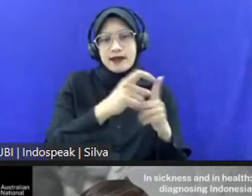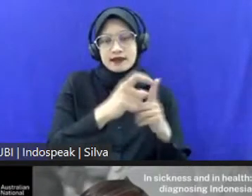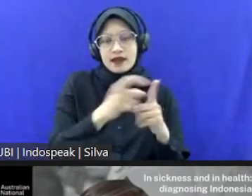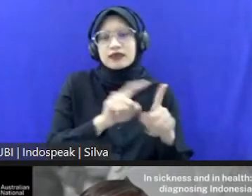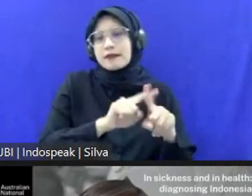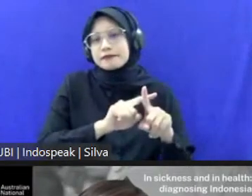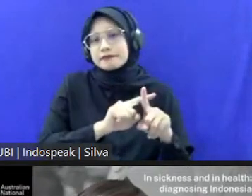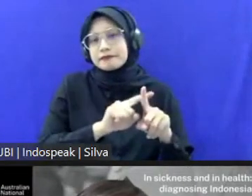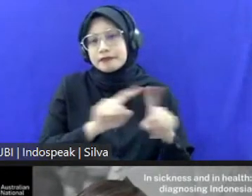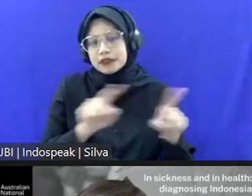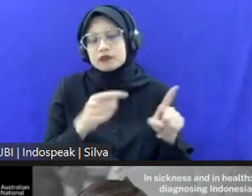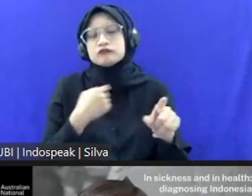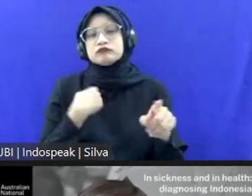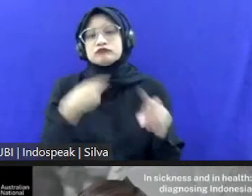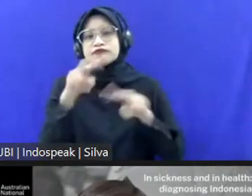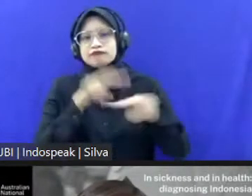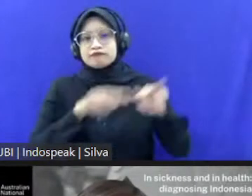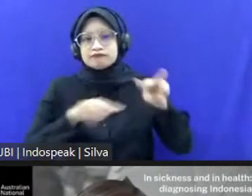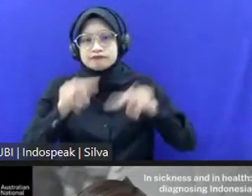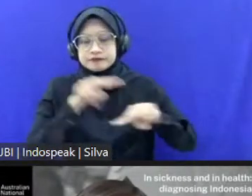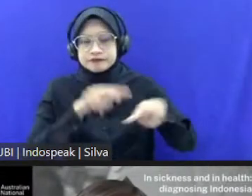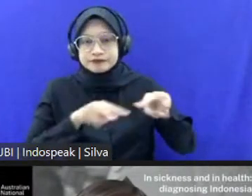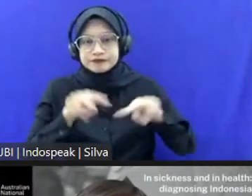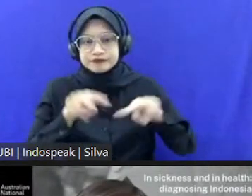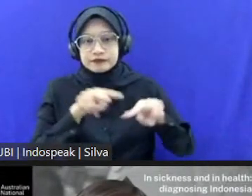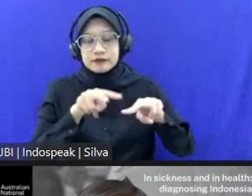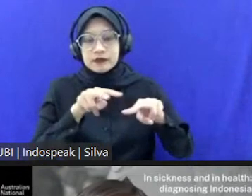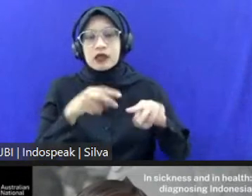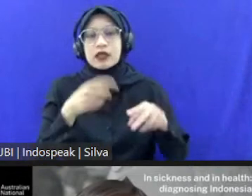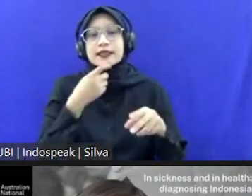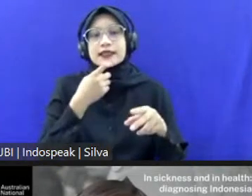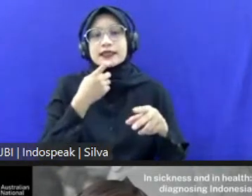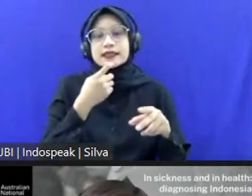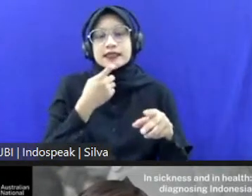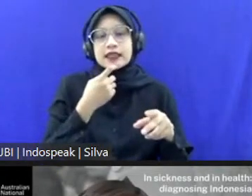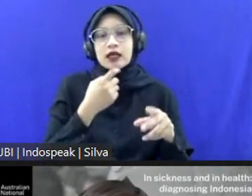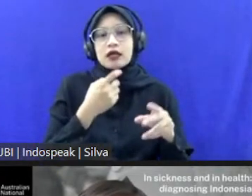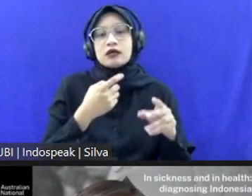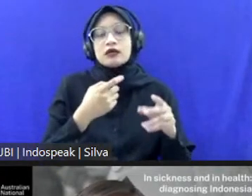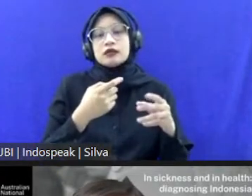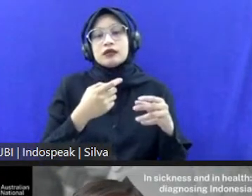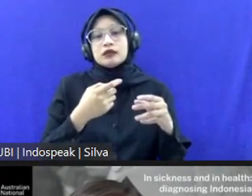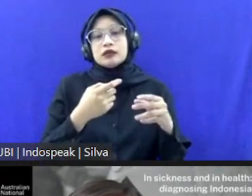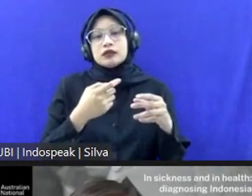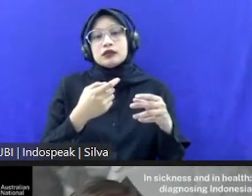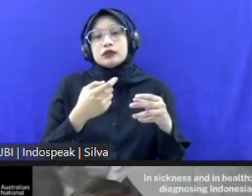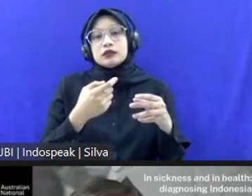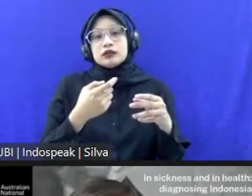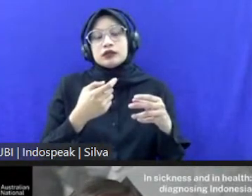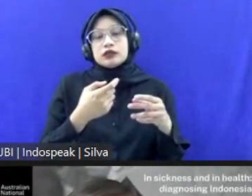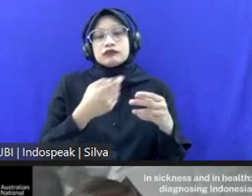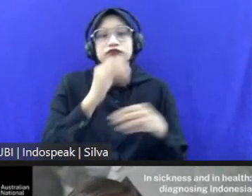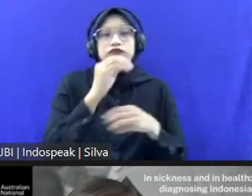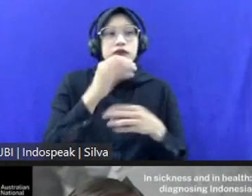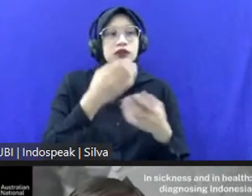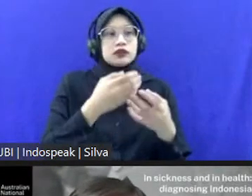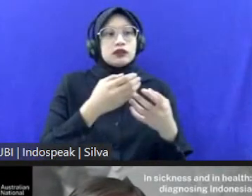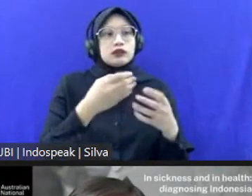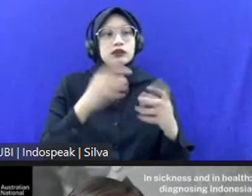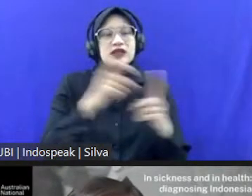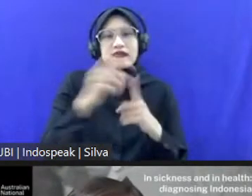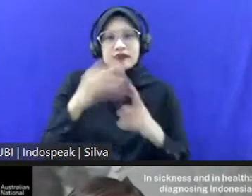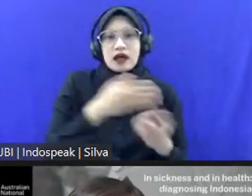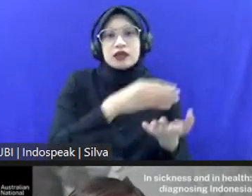our observation of the openness and the transparency in the local area, especially in Jakarta and